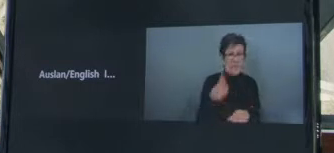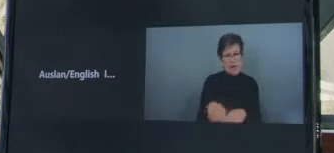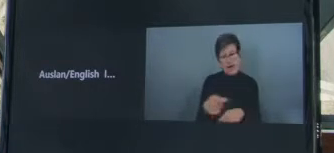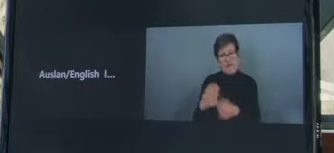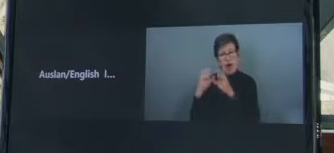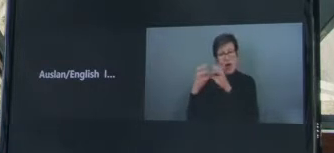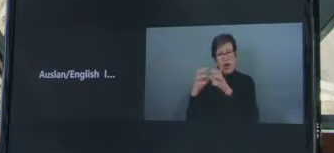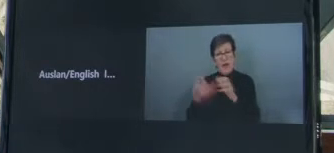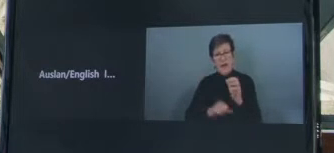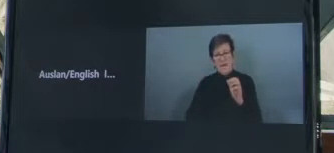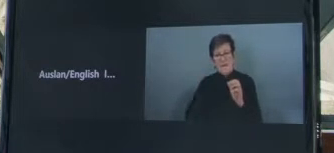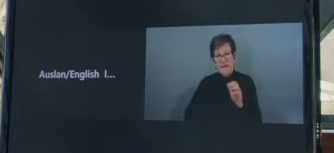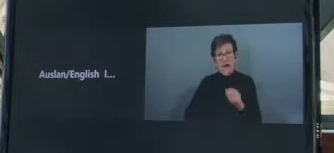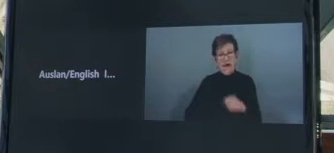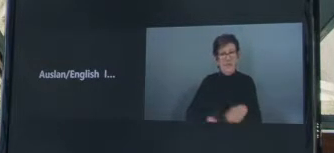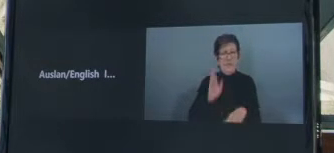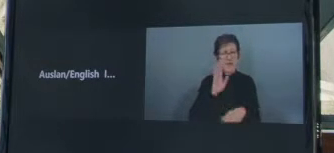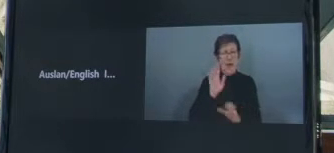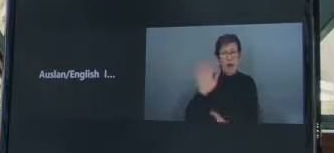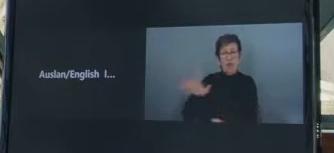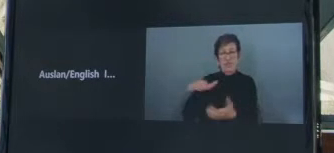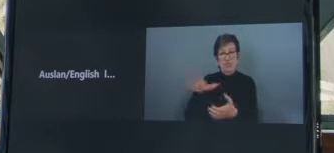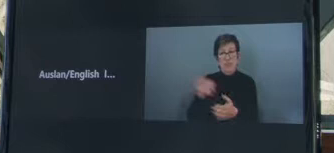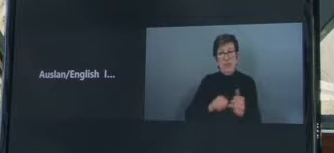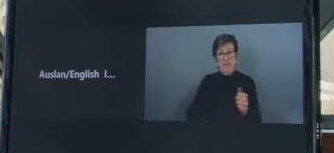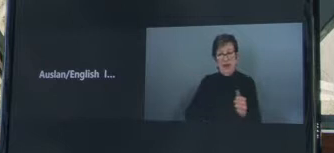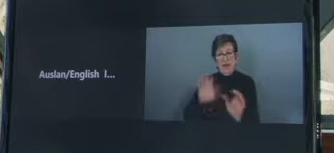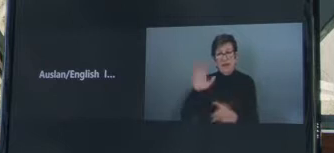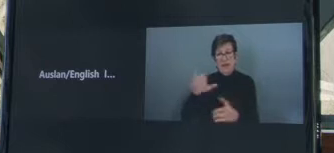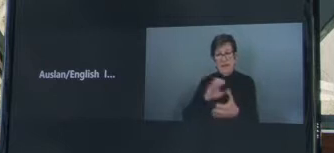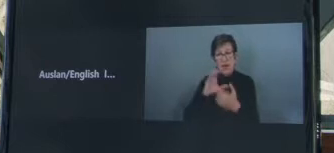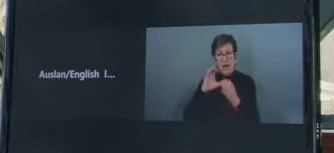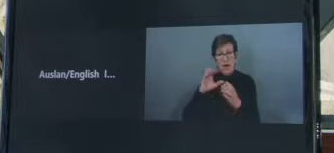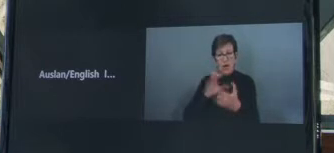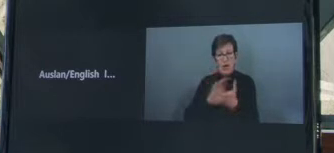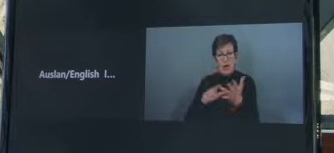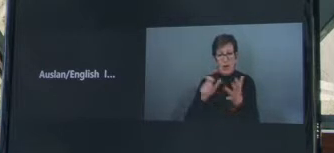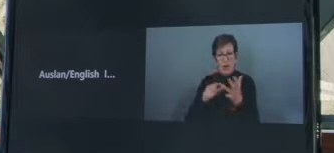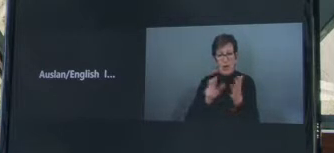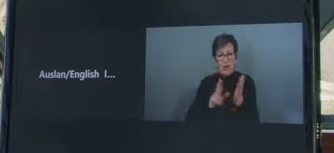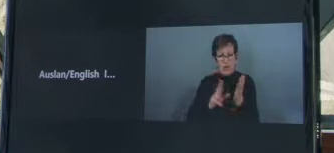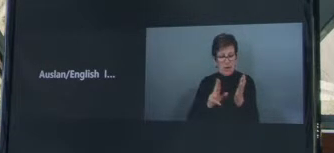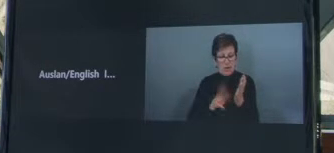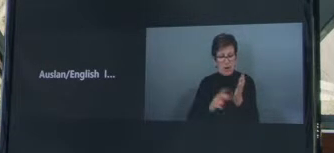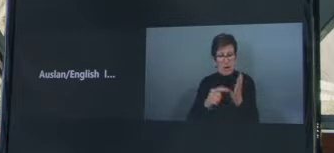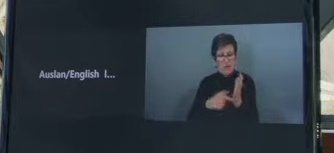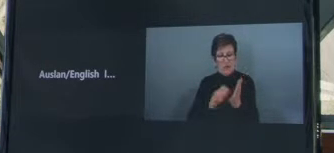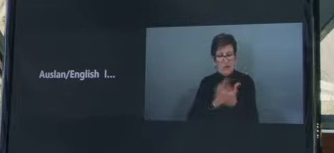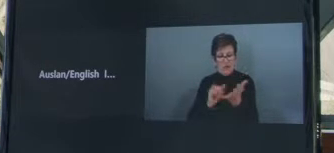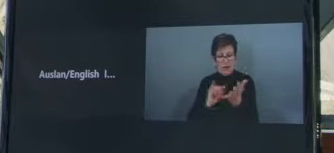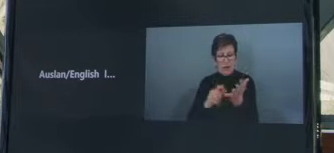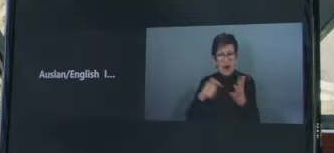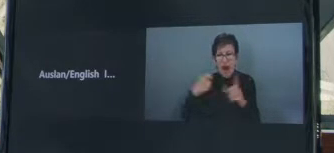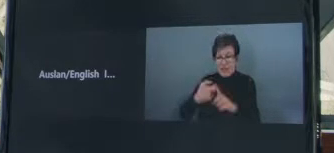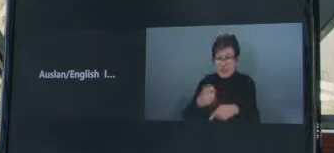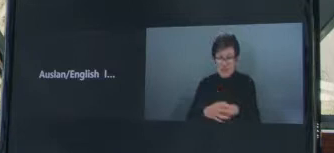coconut husks to develop building materials. That is now replaced by rubber plantations, which are incredibly difficult to plant